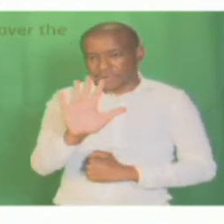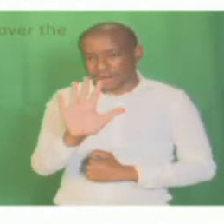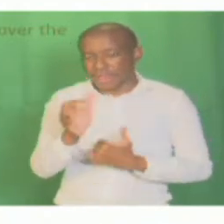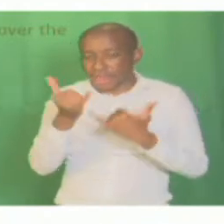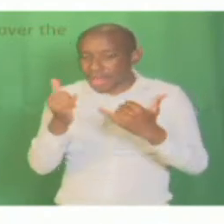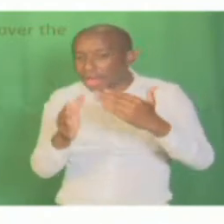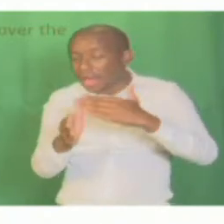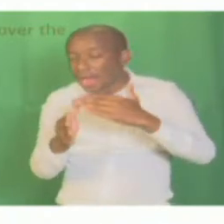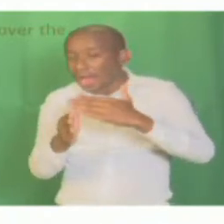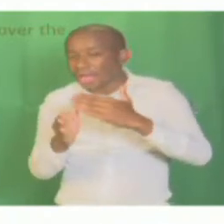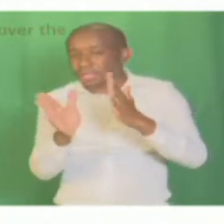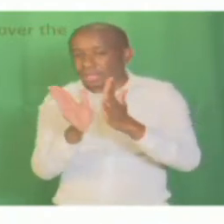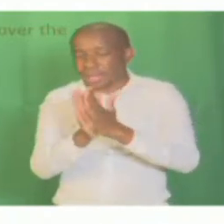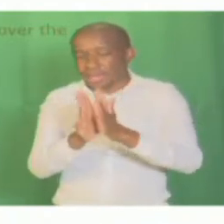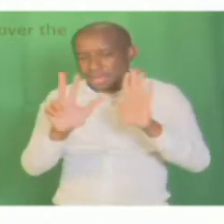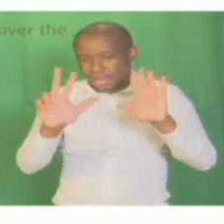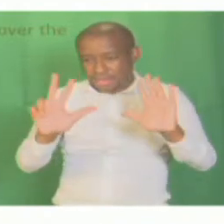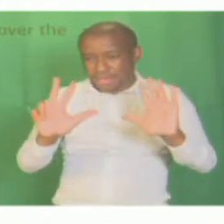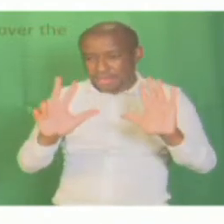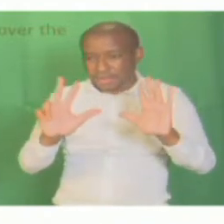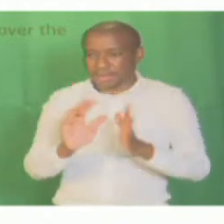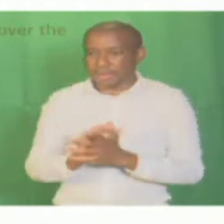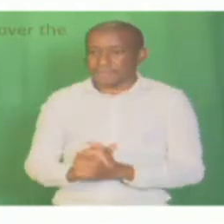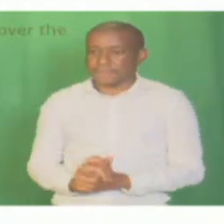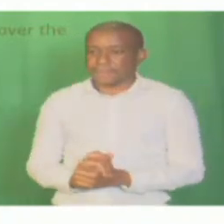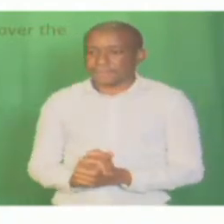we get 18.